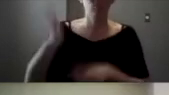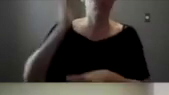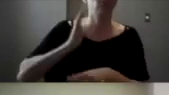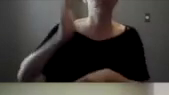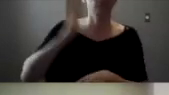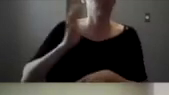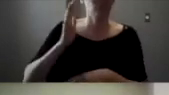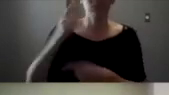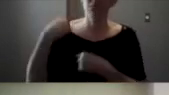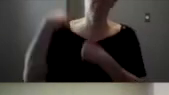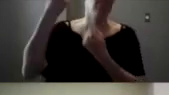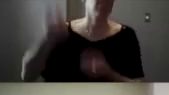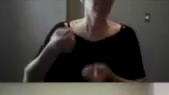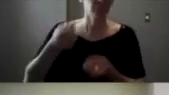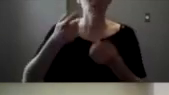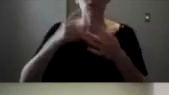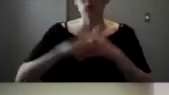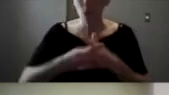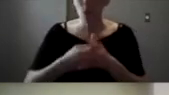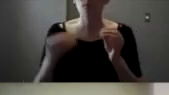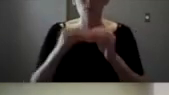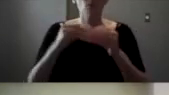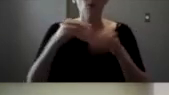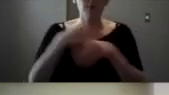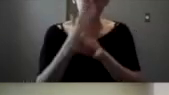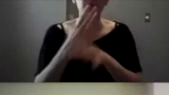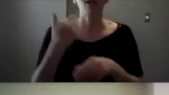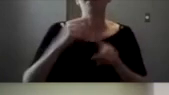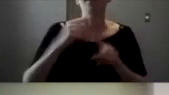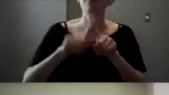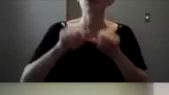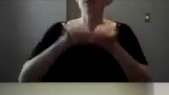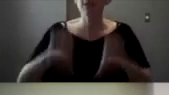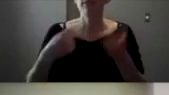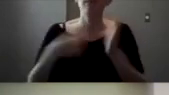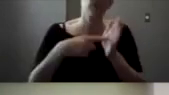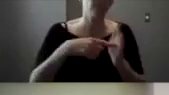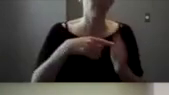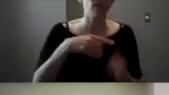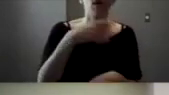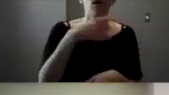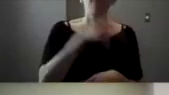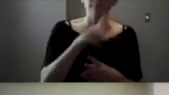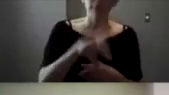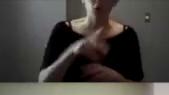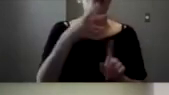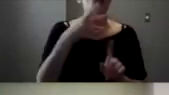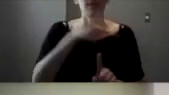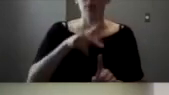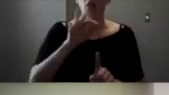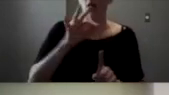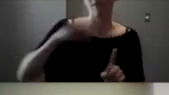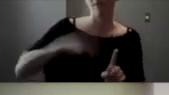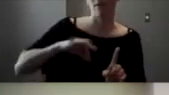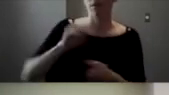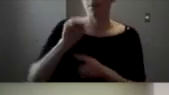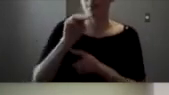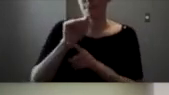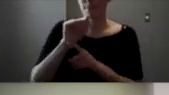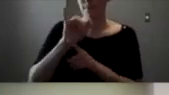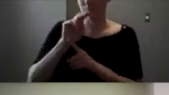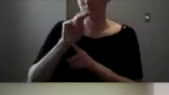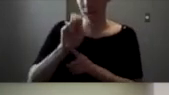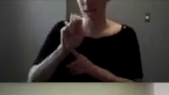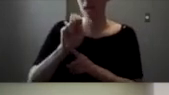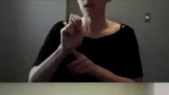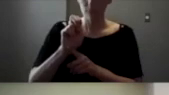of family planning systems like Planned Parenthood of Maine that have been doing telehealth services